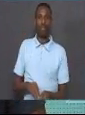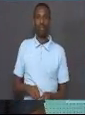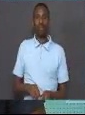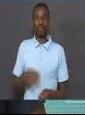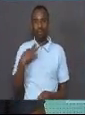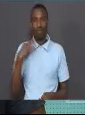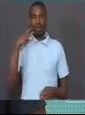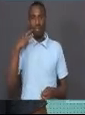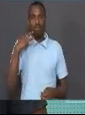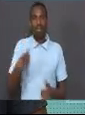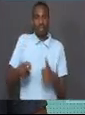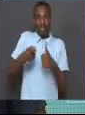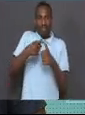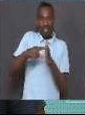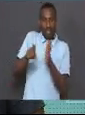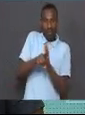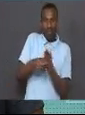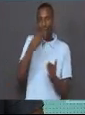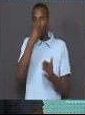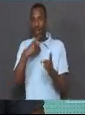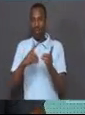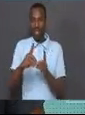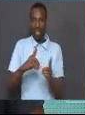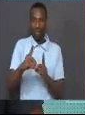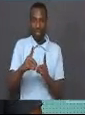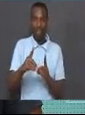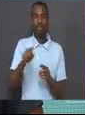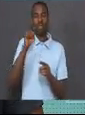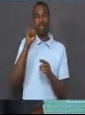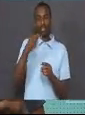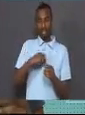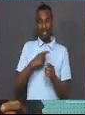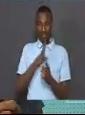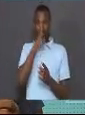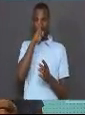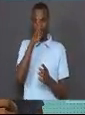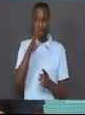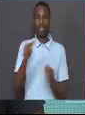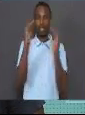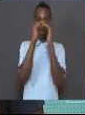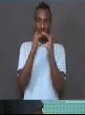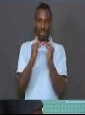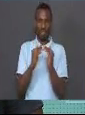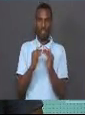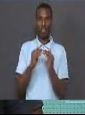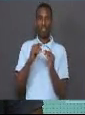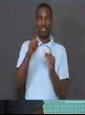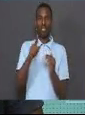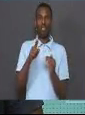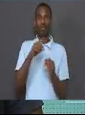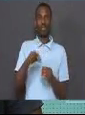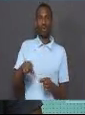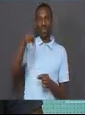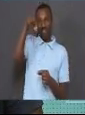Applying the first law of thermodynamics, we can create an equation that reflects